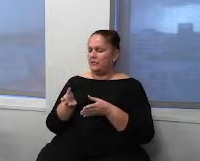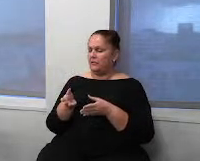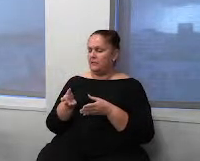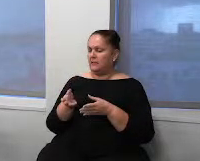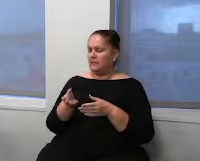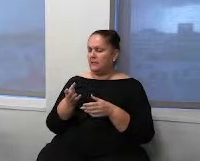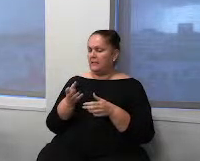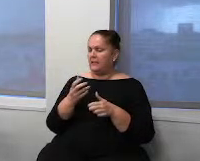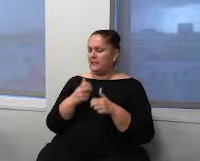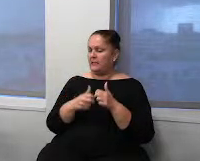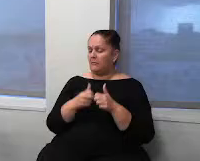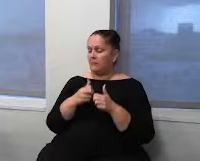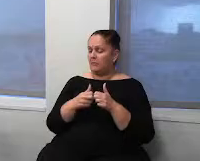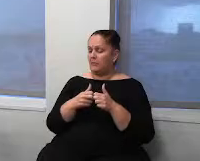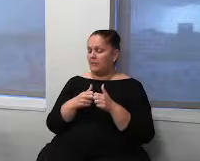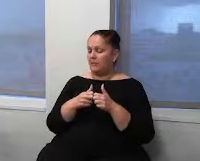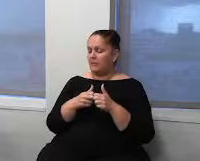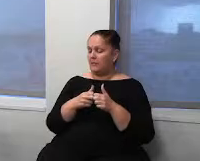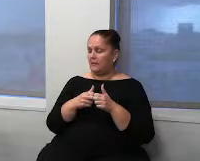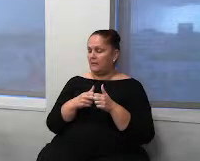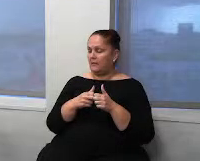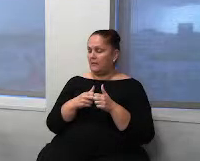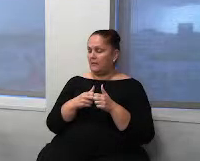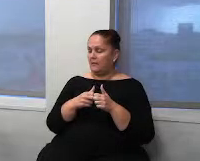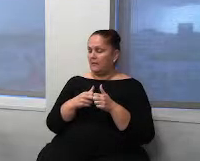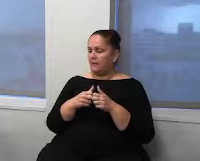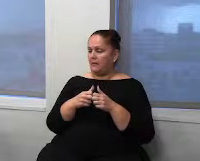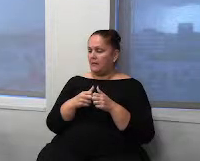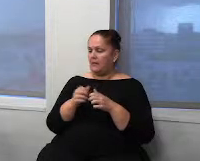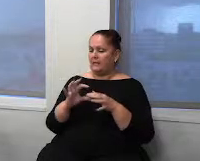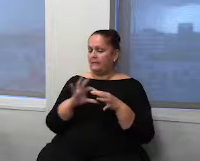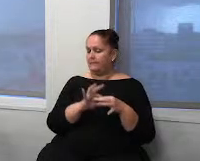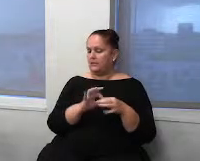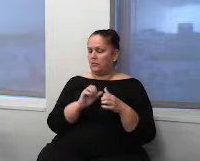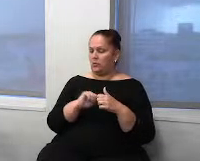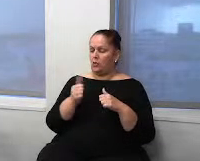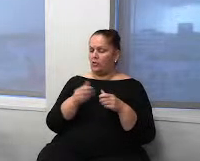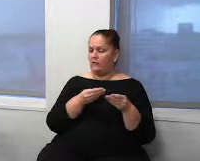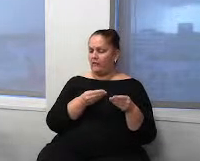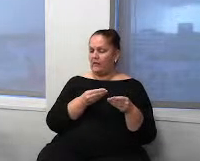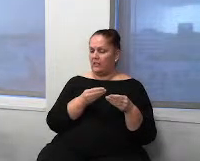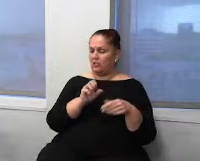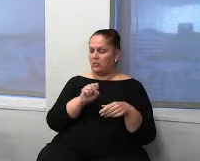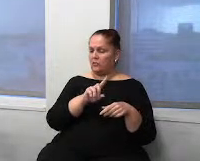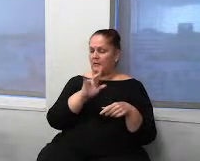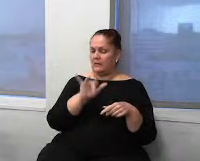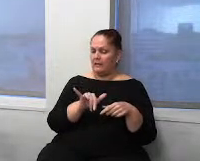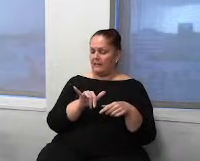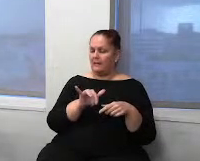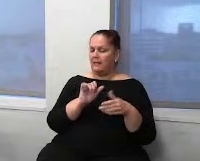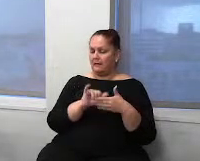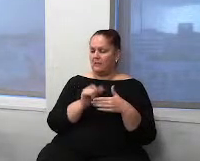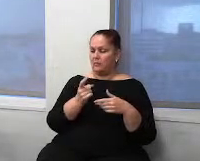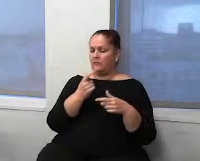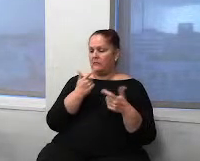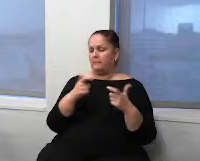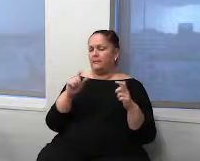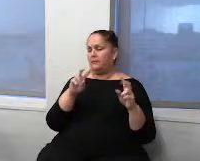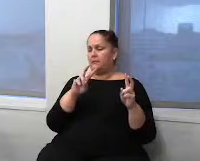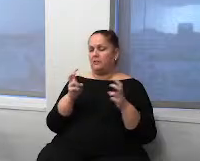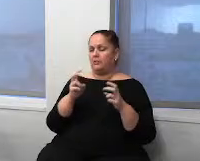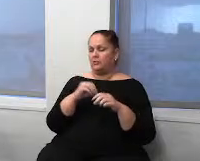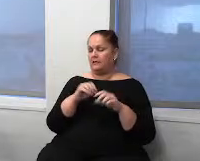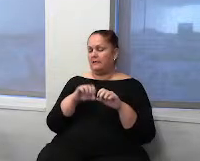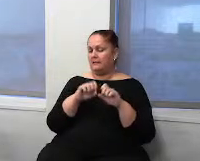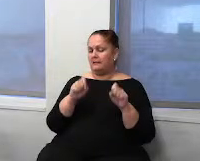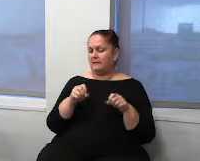that the problematic ones there are tied across to other feeder supplies. And that's one of